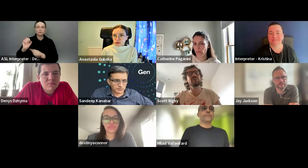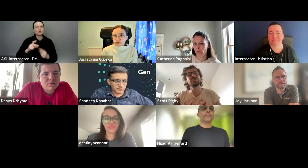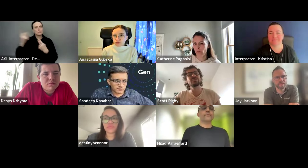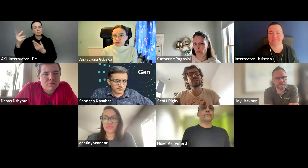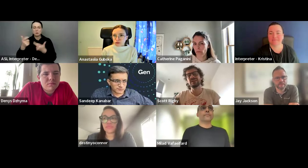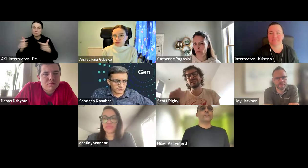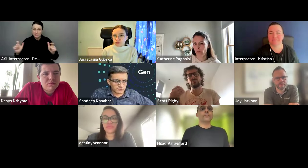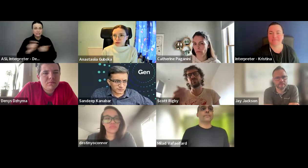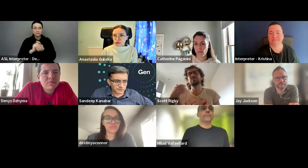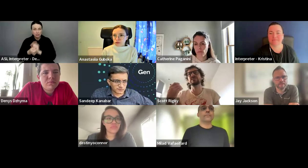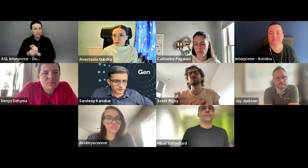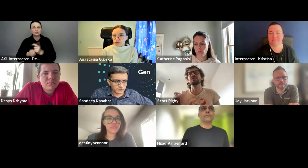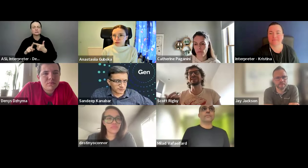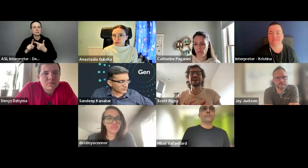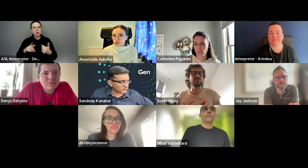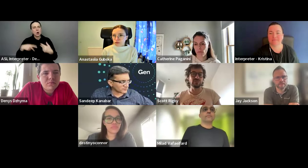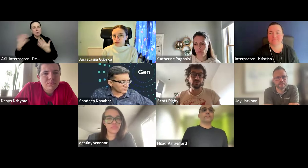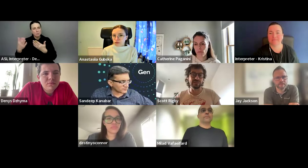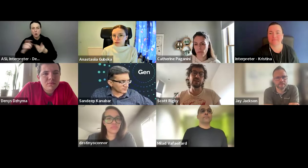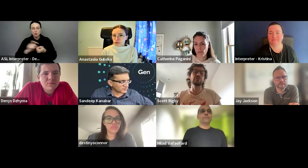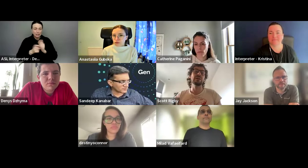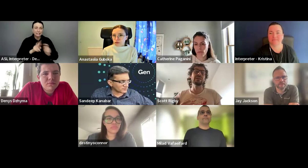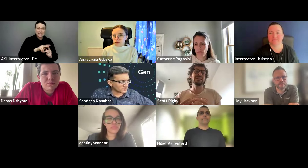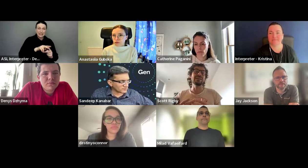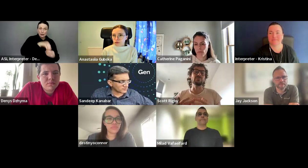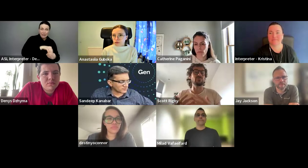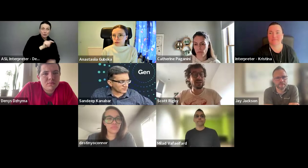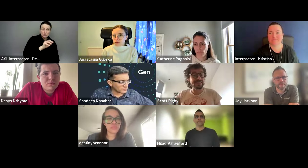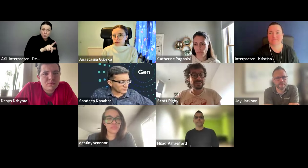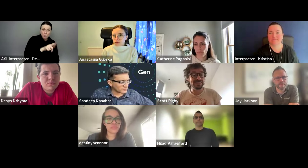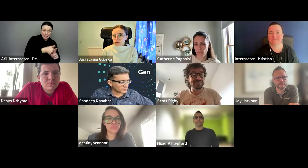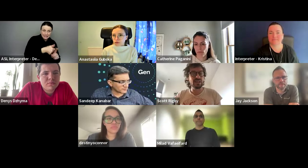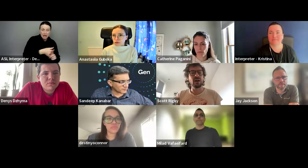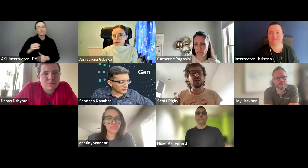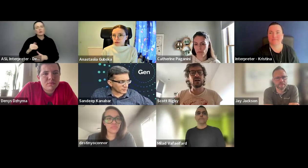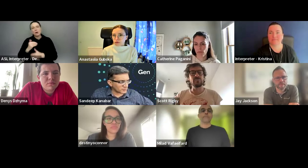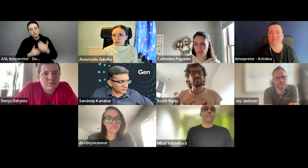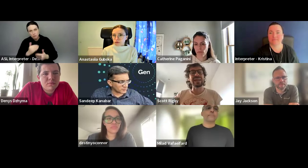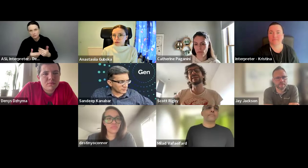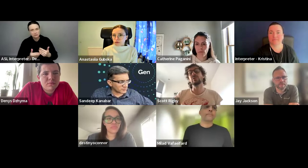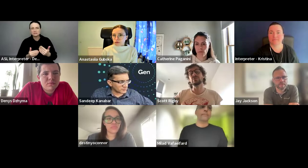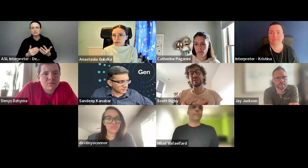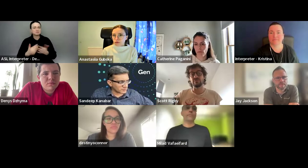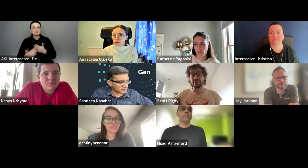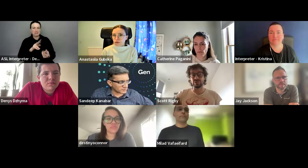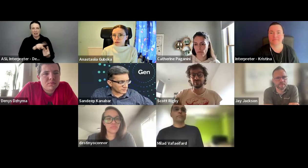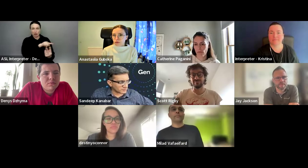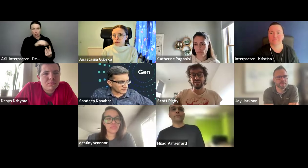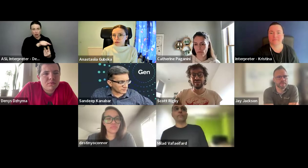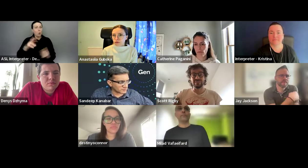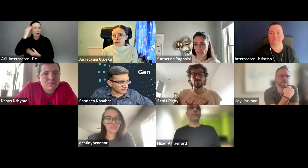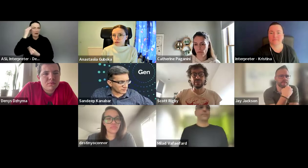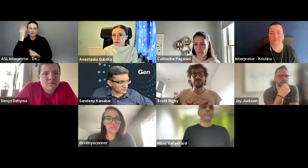or propose major changes either in the tool itself, in processes, and they can also be